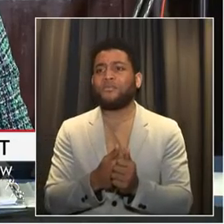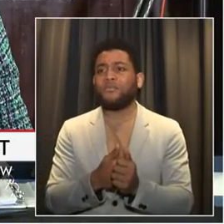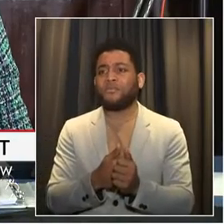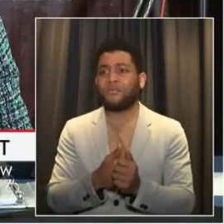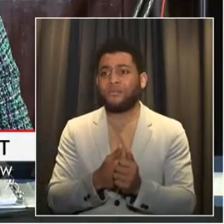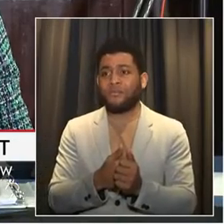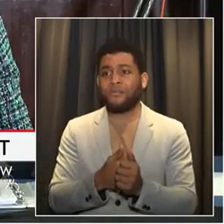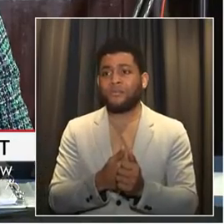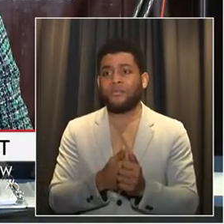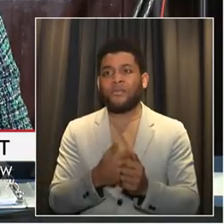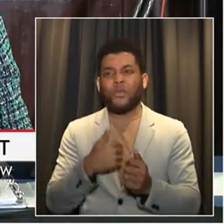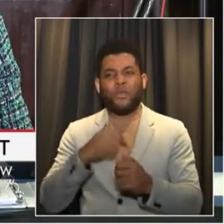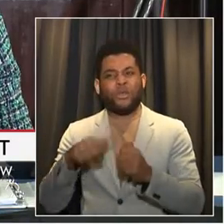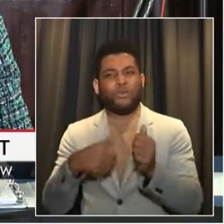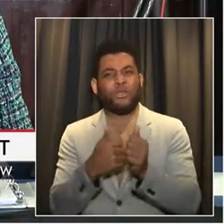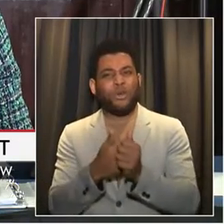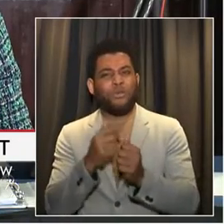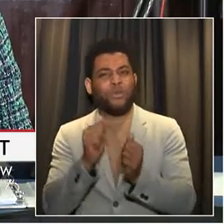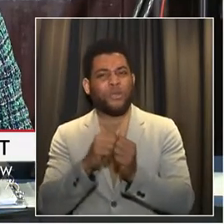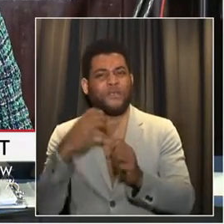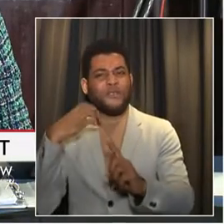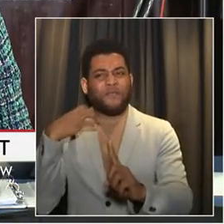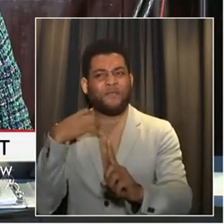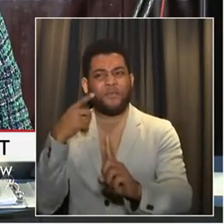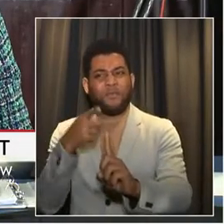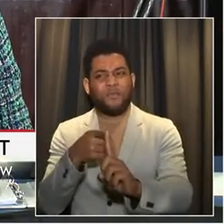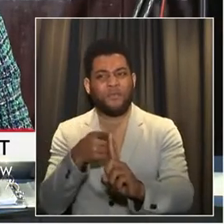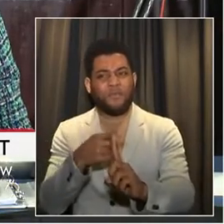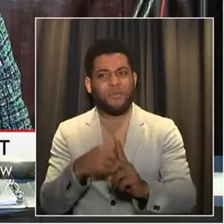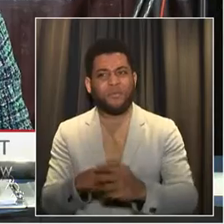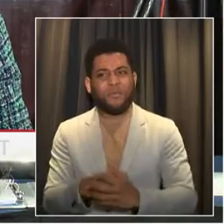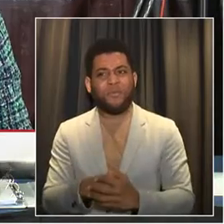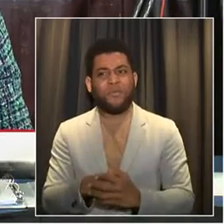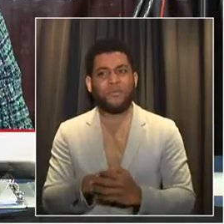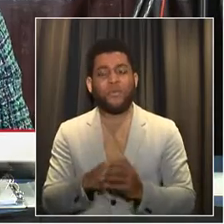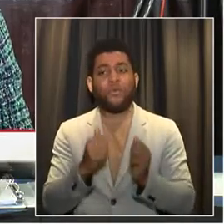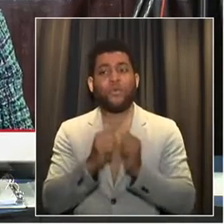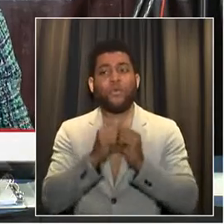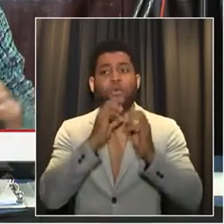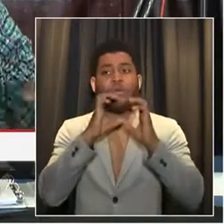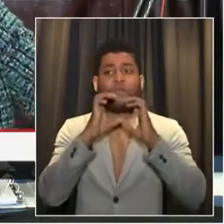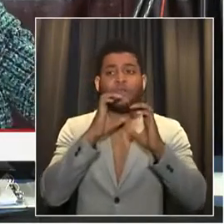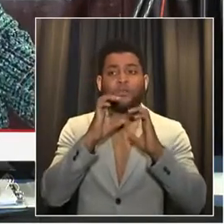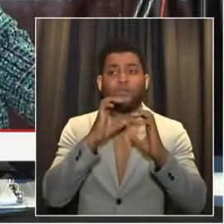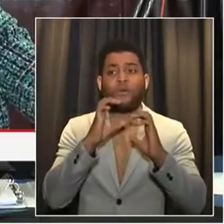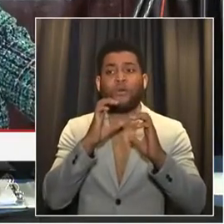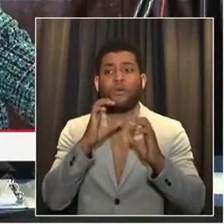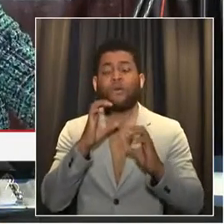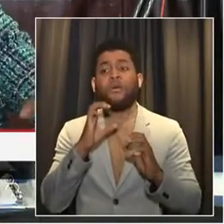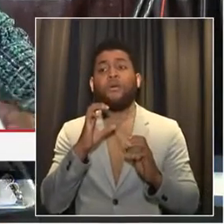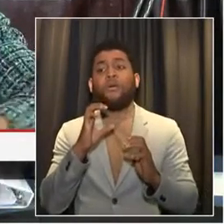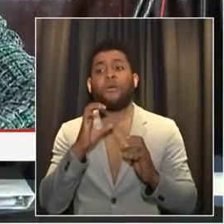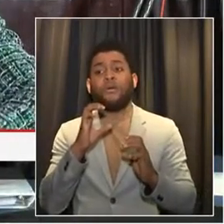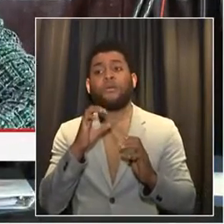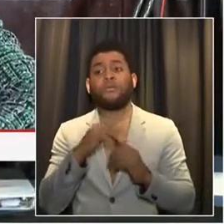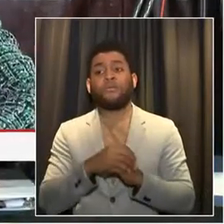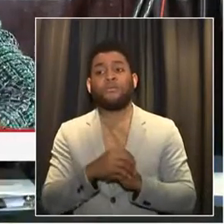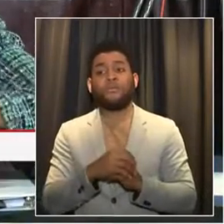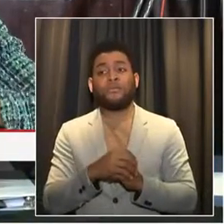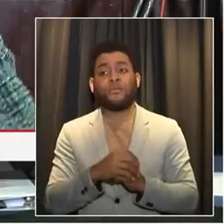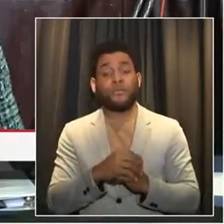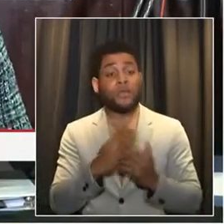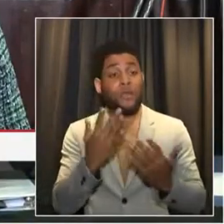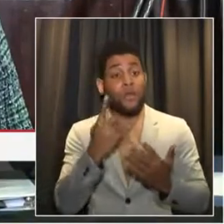you, Chairman, on a deeper dive conversation. And, oh, this is the thing I wanted to mention. I wanted